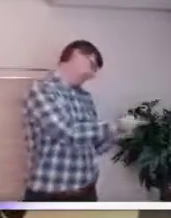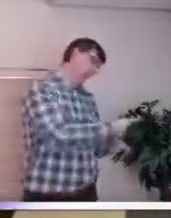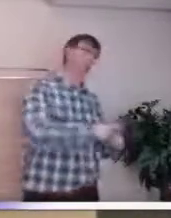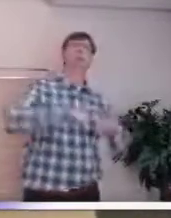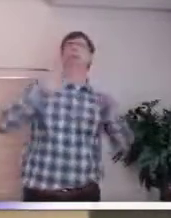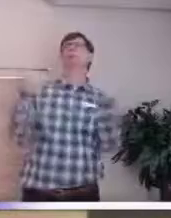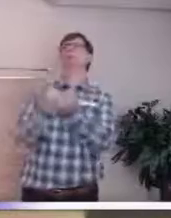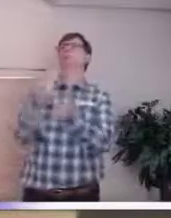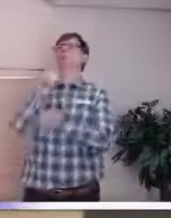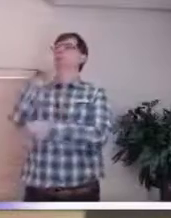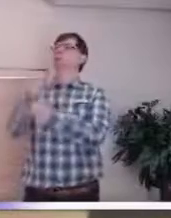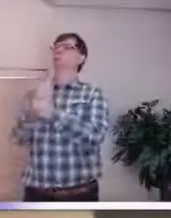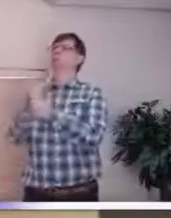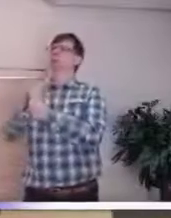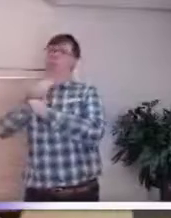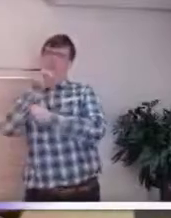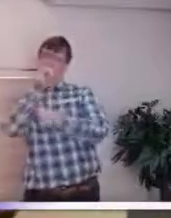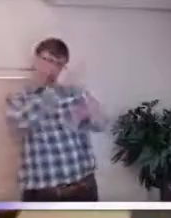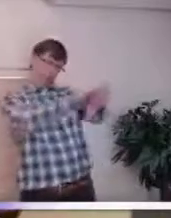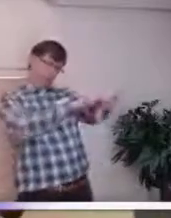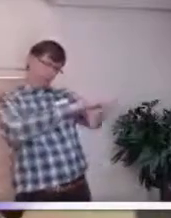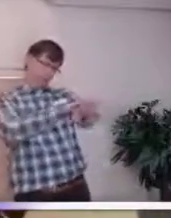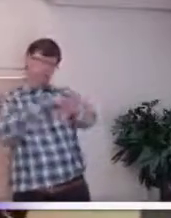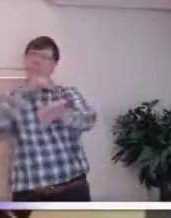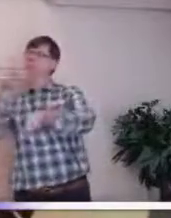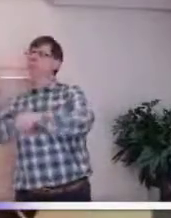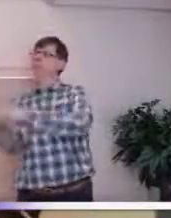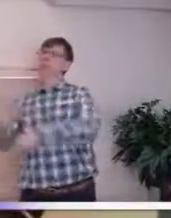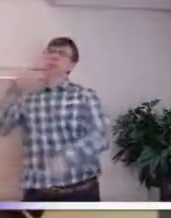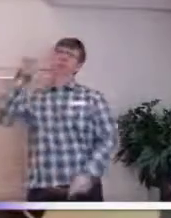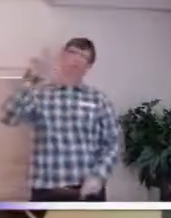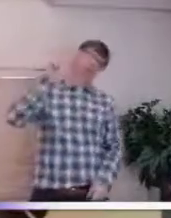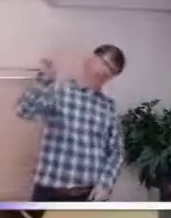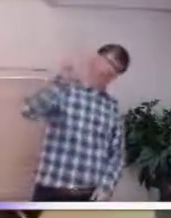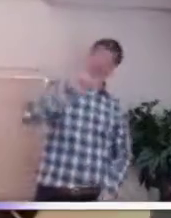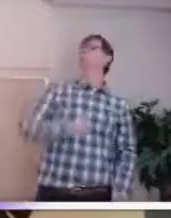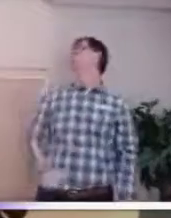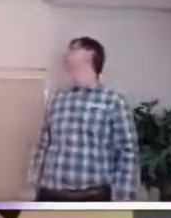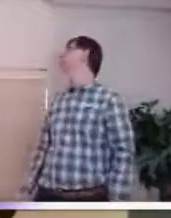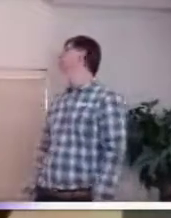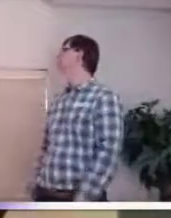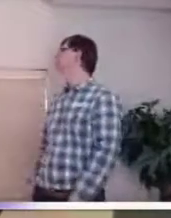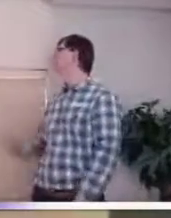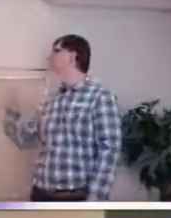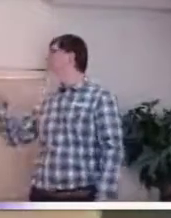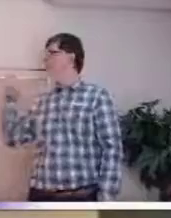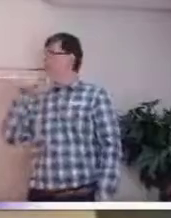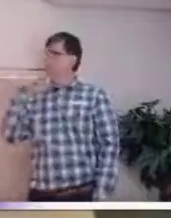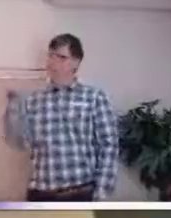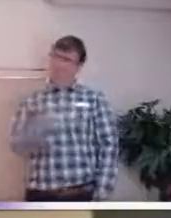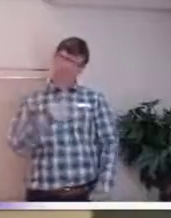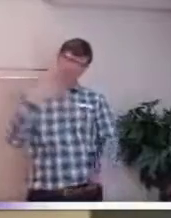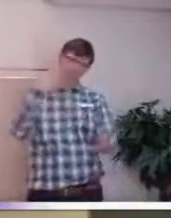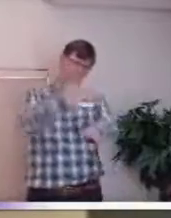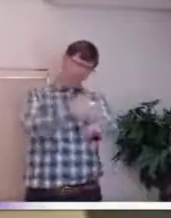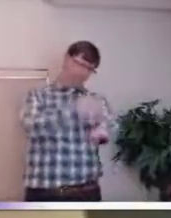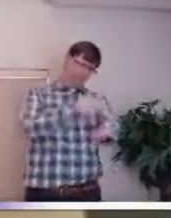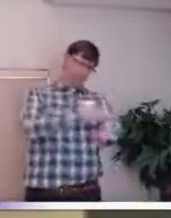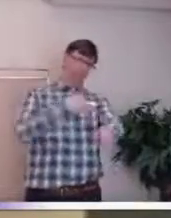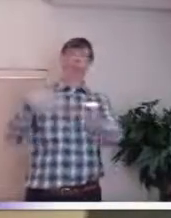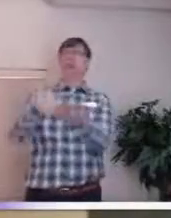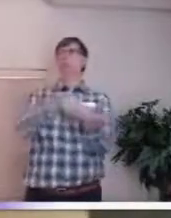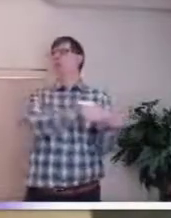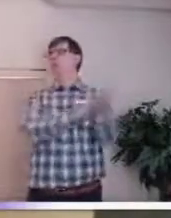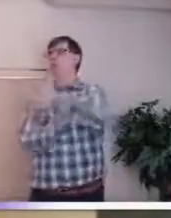and works at one of the hospitals in Las Vegas, and is planning to relocate here